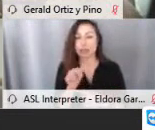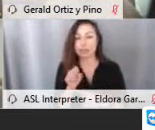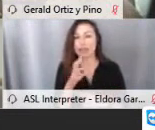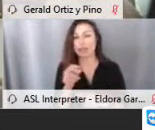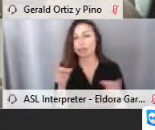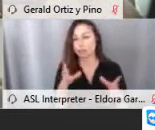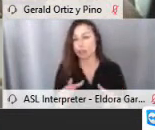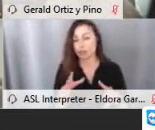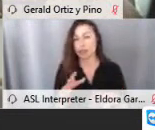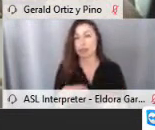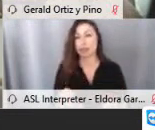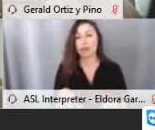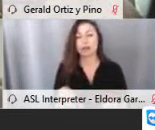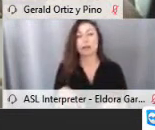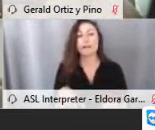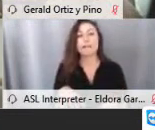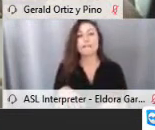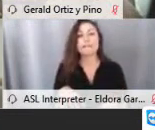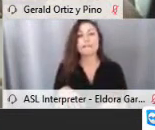Director Camo.